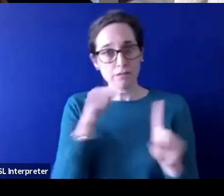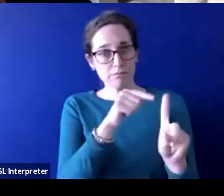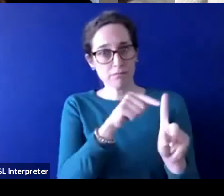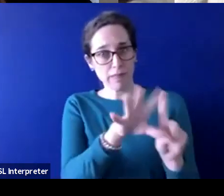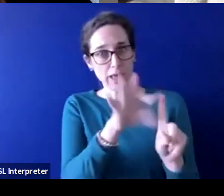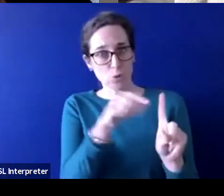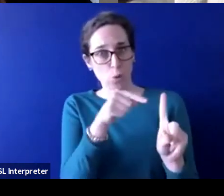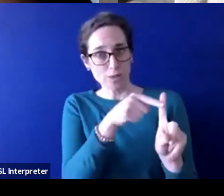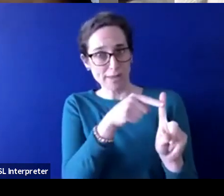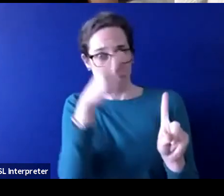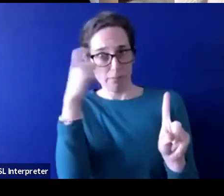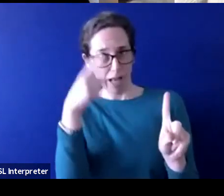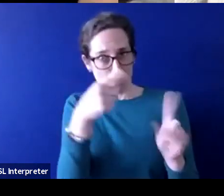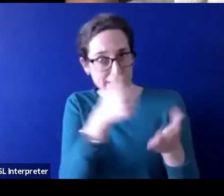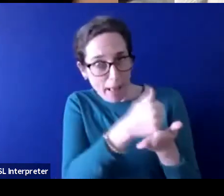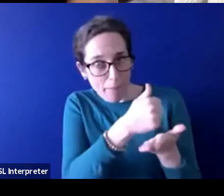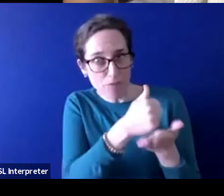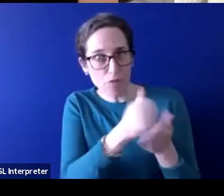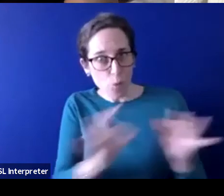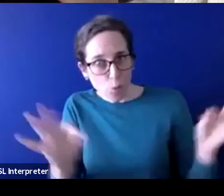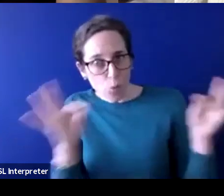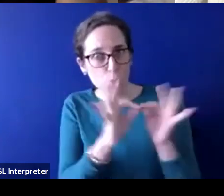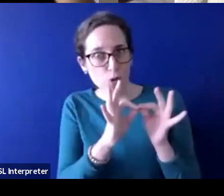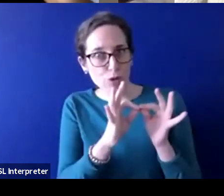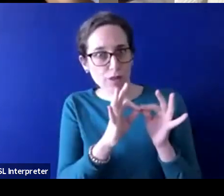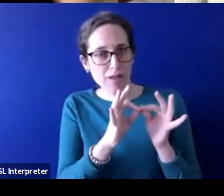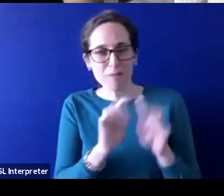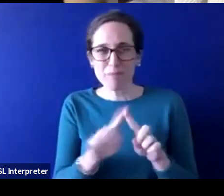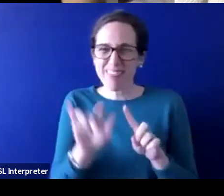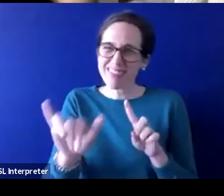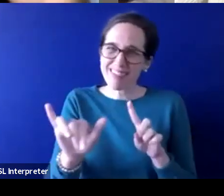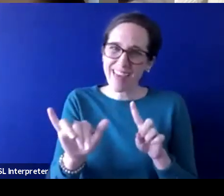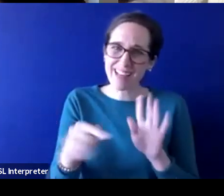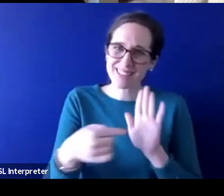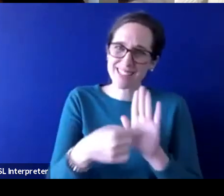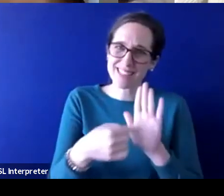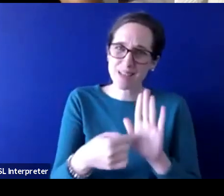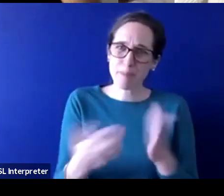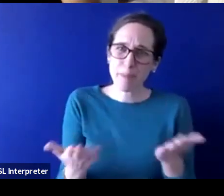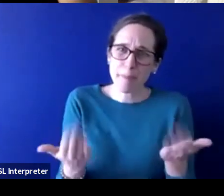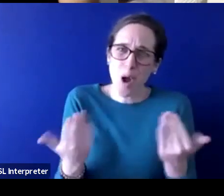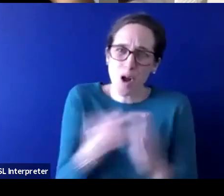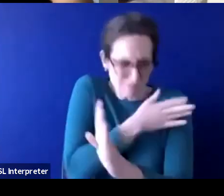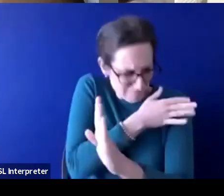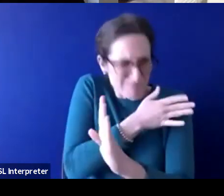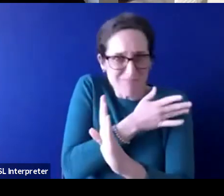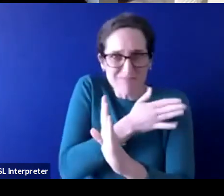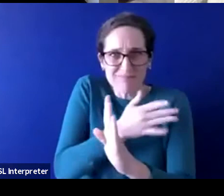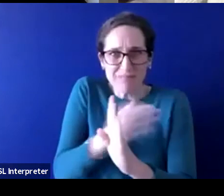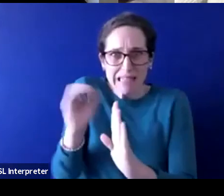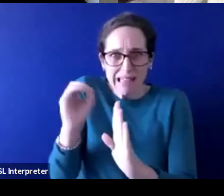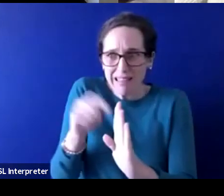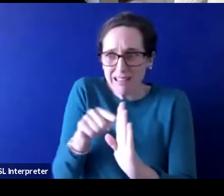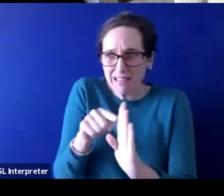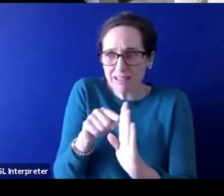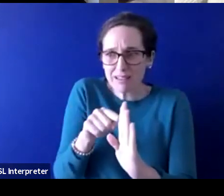a big help, and he's, you know, but that's just like a prime example of just like, come on, man. Like, it took you that long to finally be like, okay,